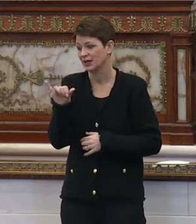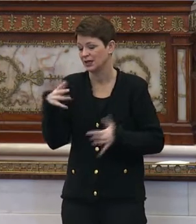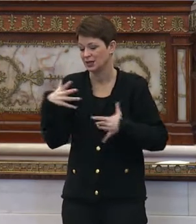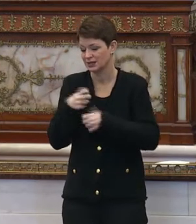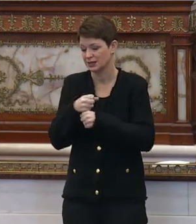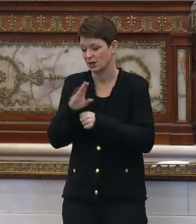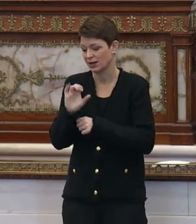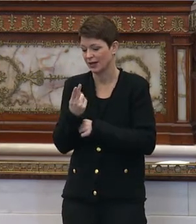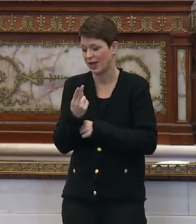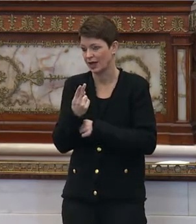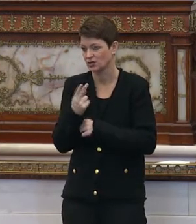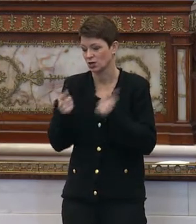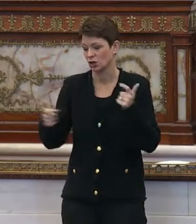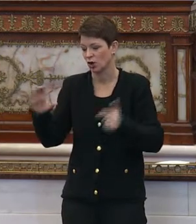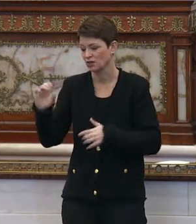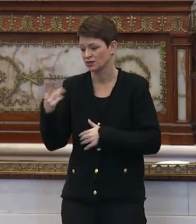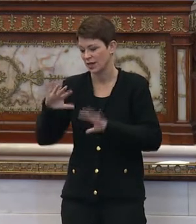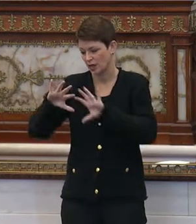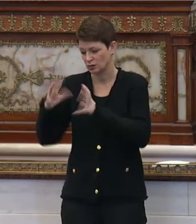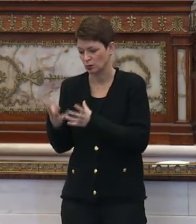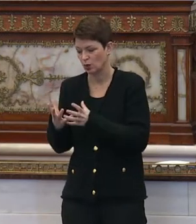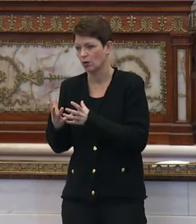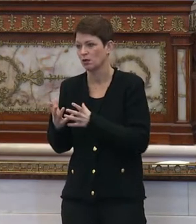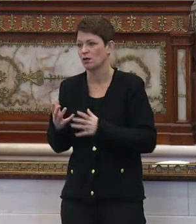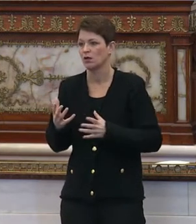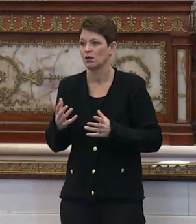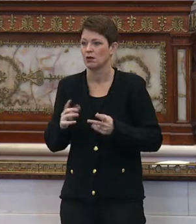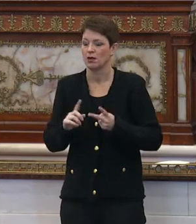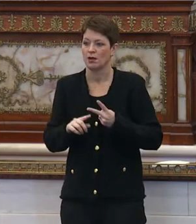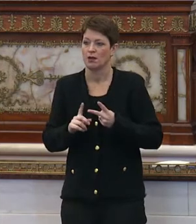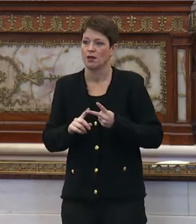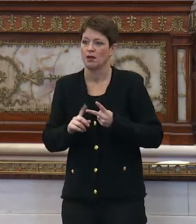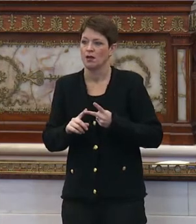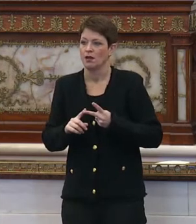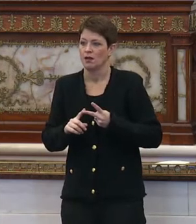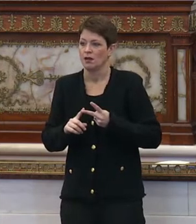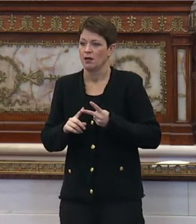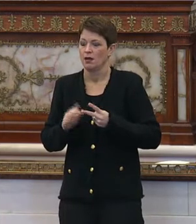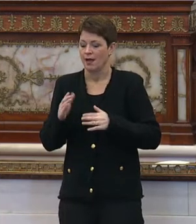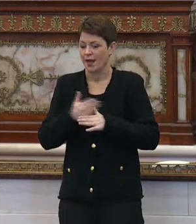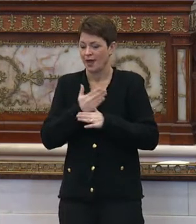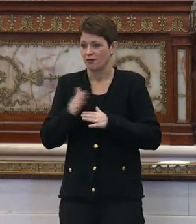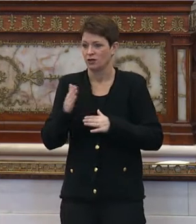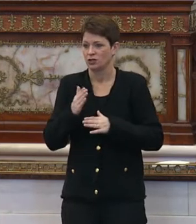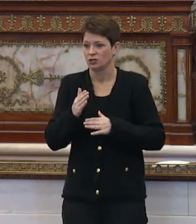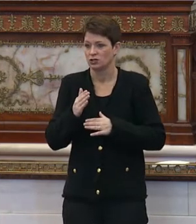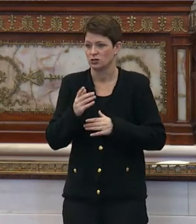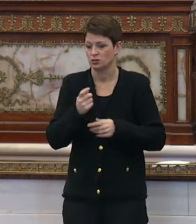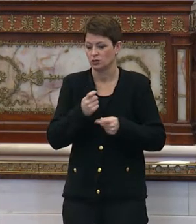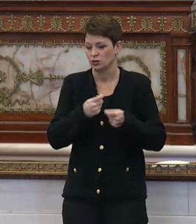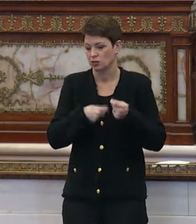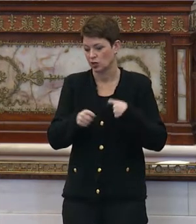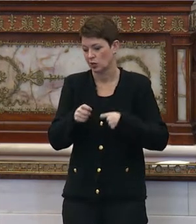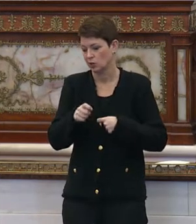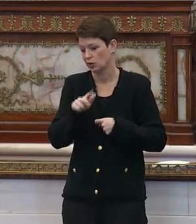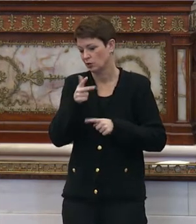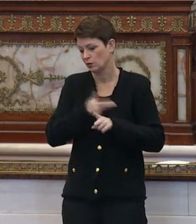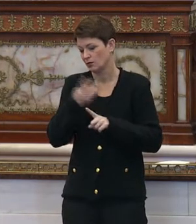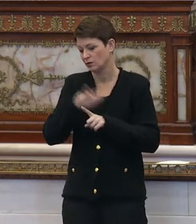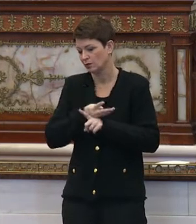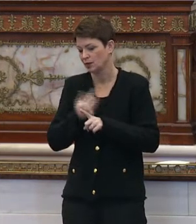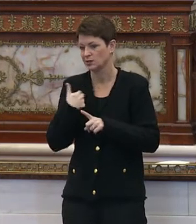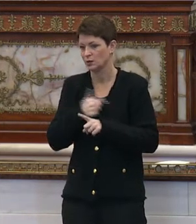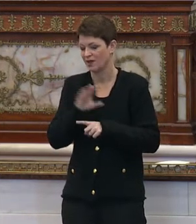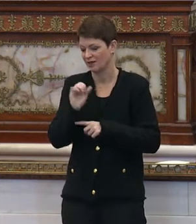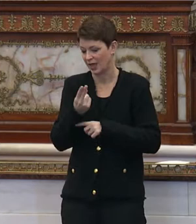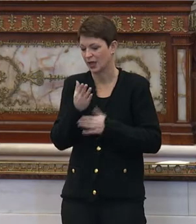consolidated cash, like the largest cash pool, and our sort of average turnover or churn is about 3 to 4 months. So we do have a